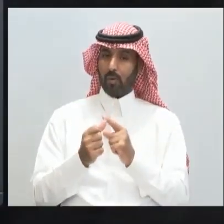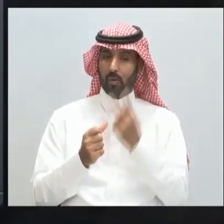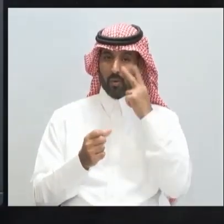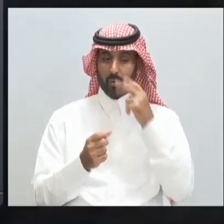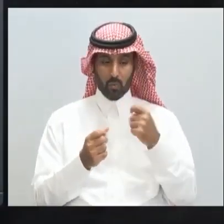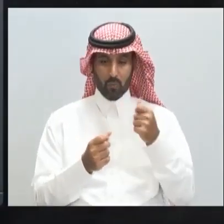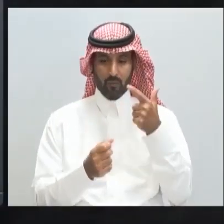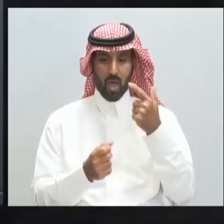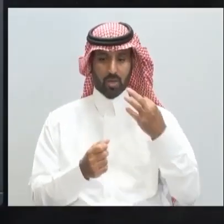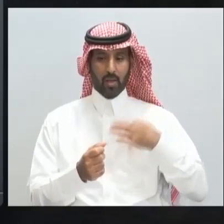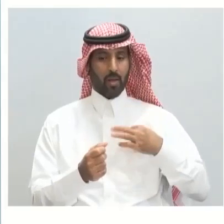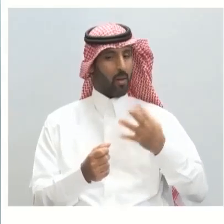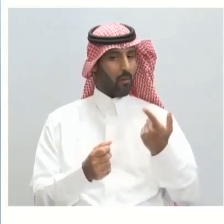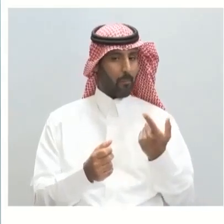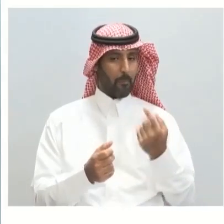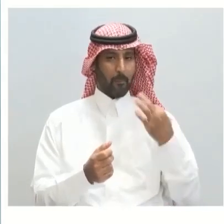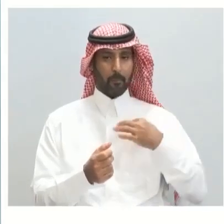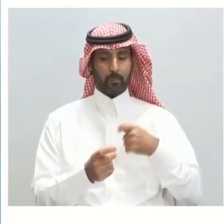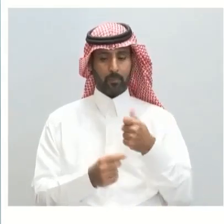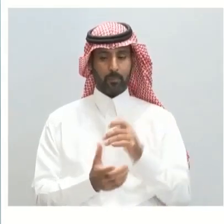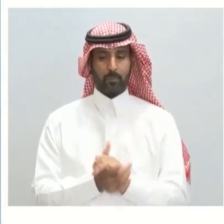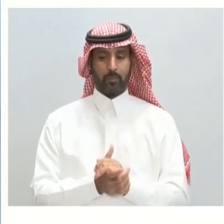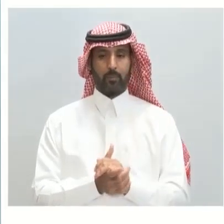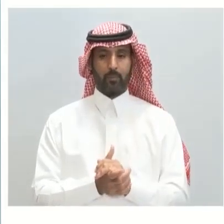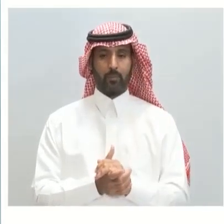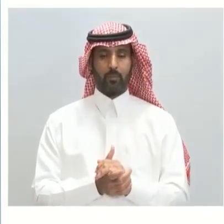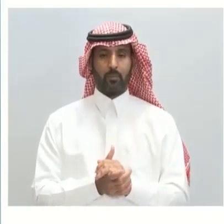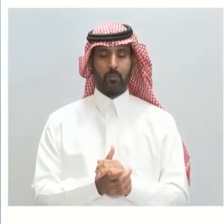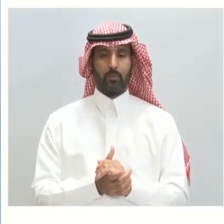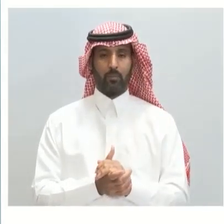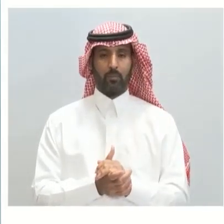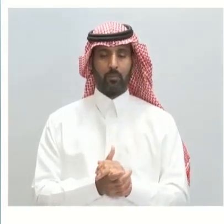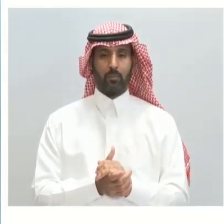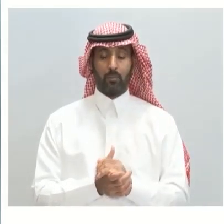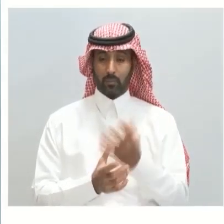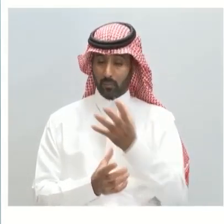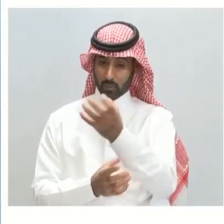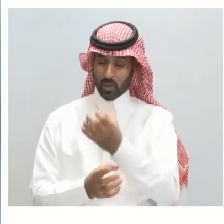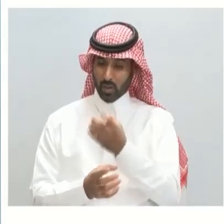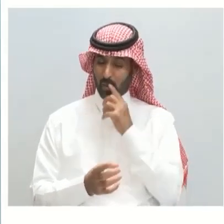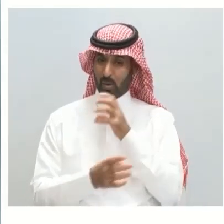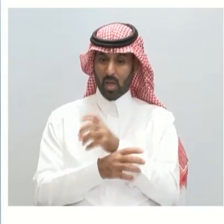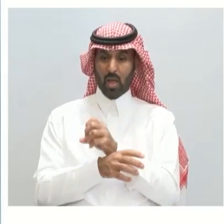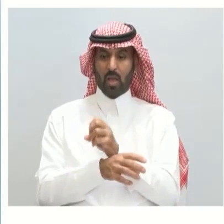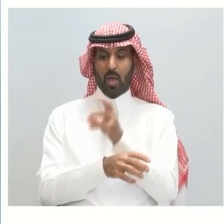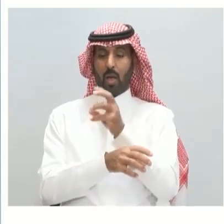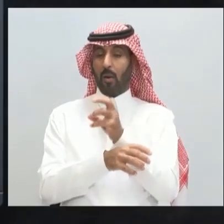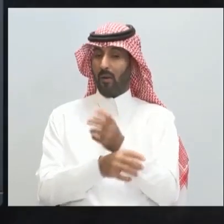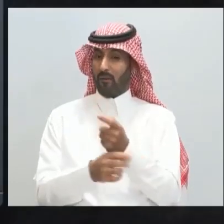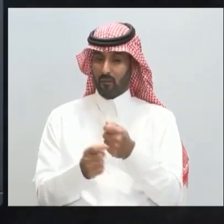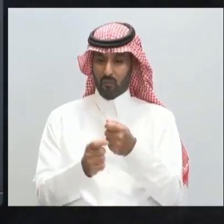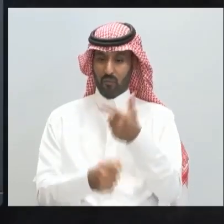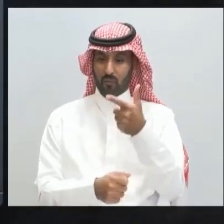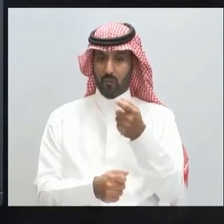While you're hunting, the presenter asked, do you think of the financial gain? So financial,